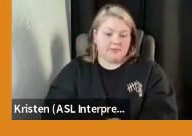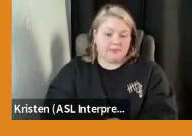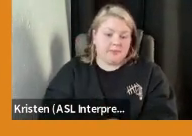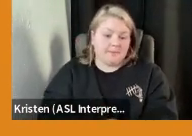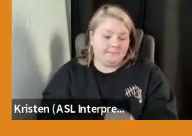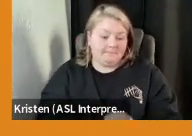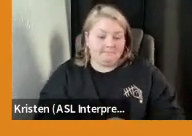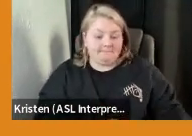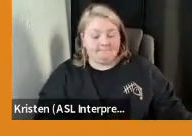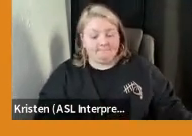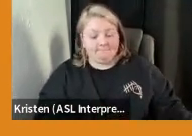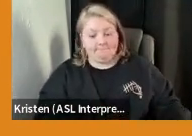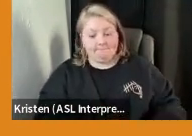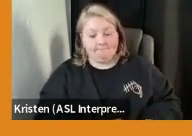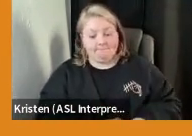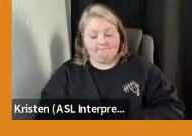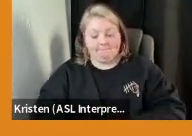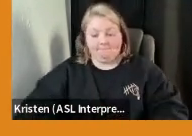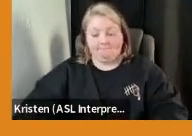So